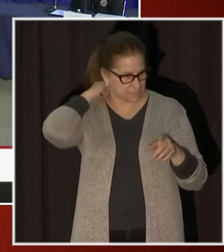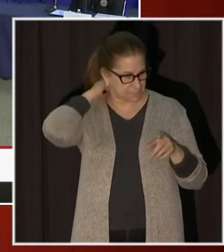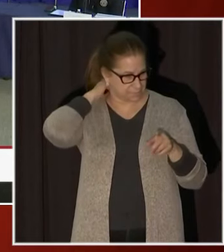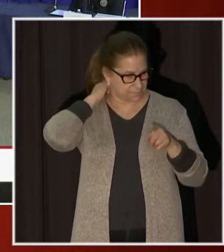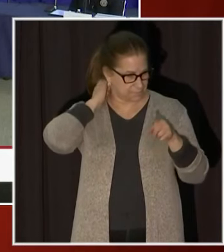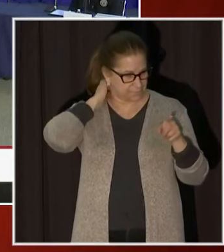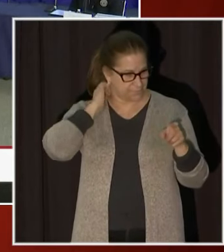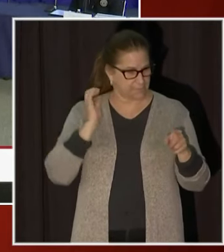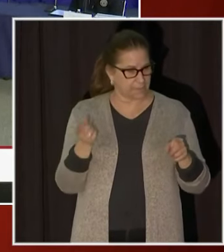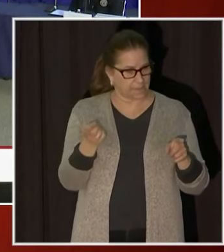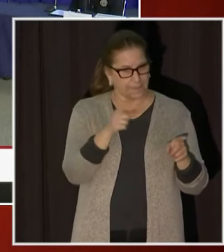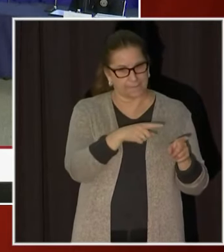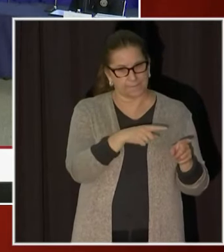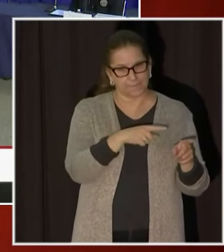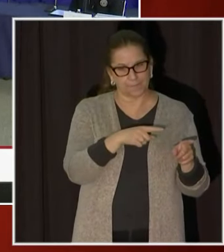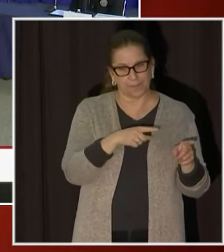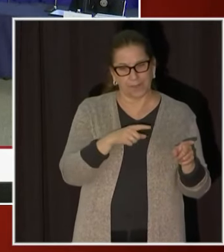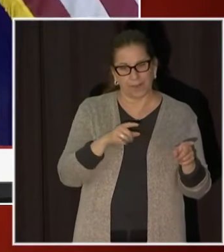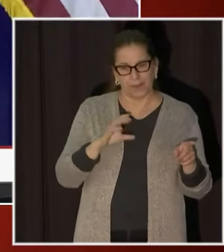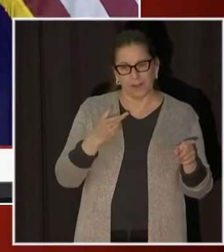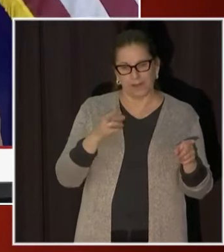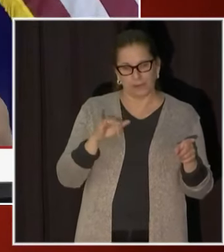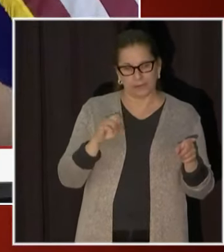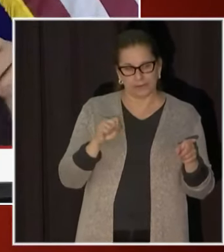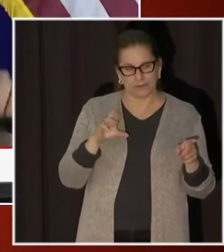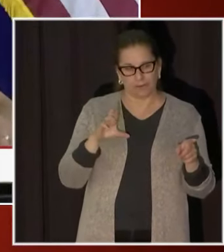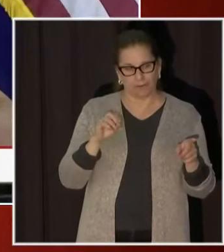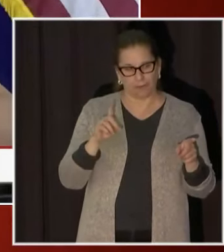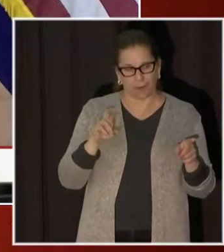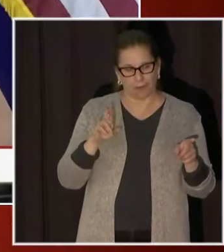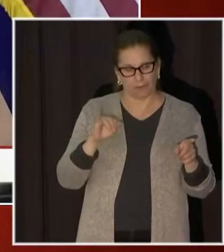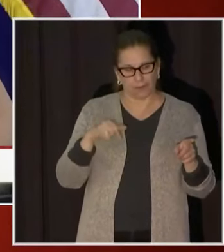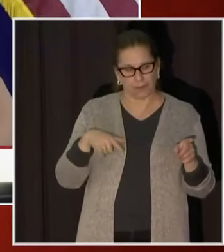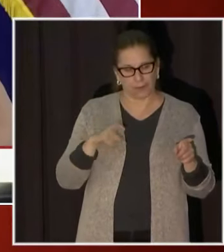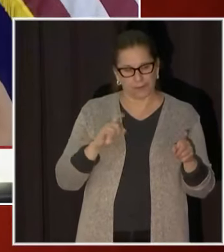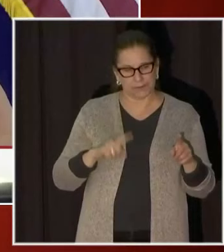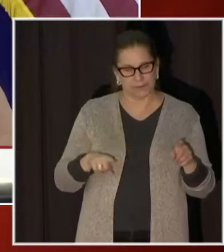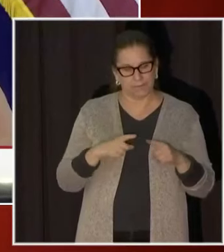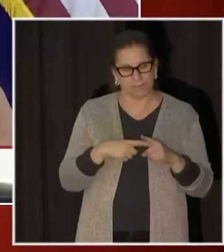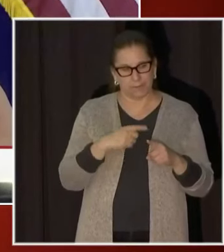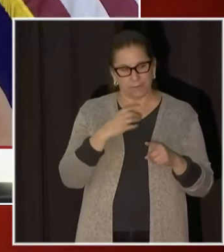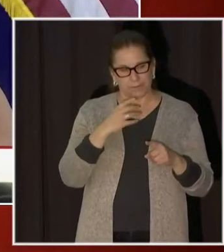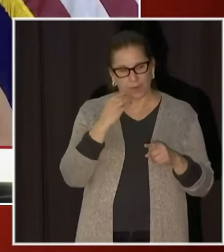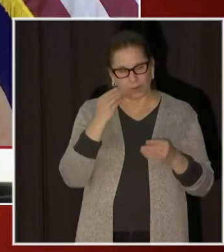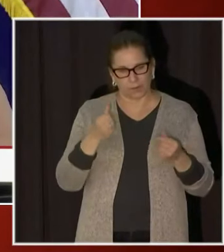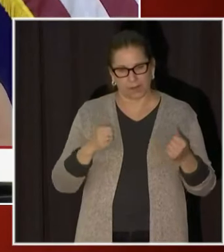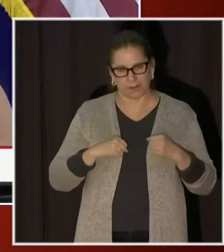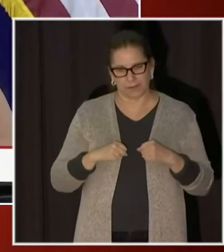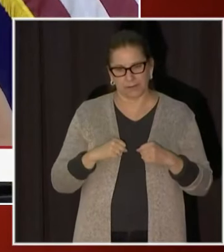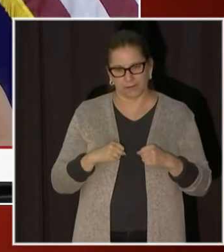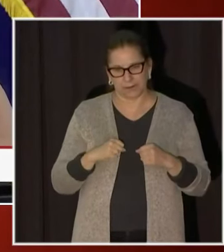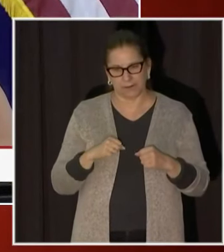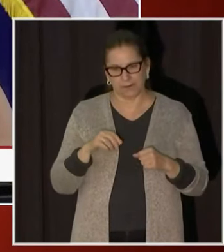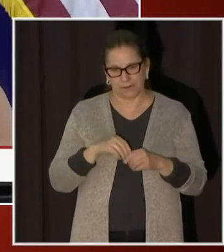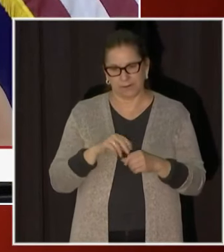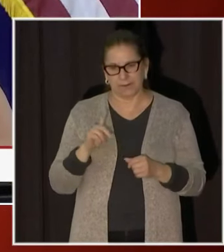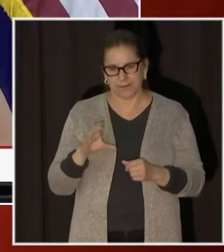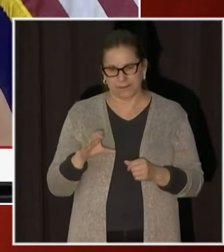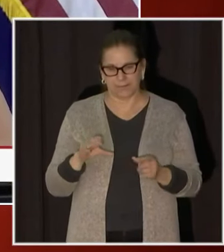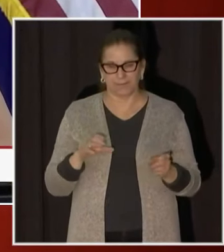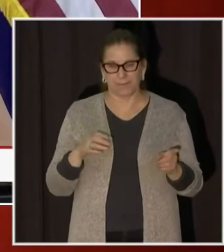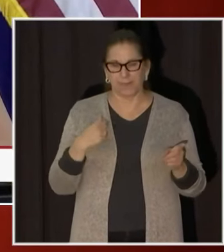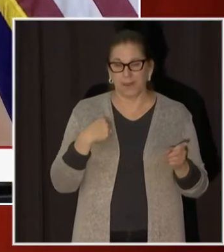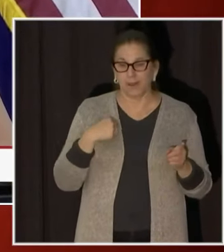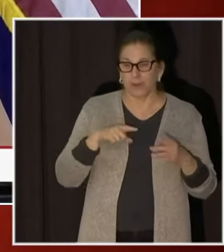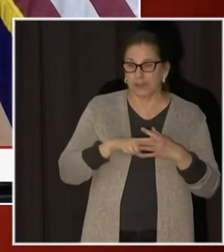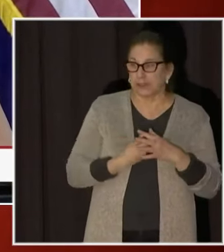This is Chris Rodriguez. Thank you for the question, Alex. In terms of the time frame for when we started looking